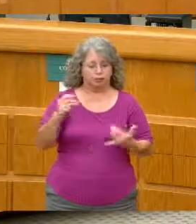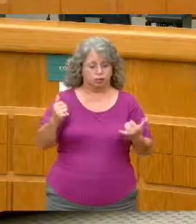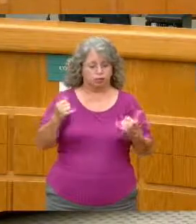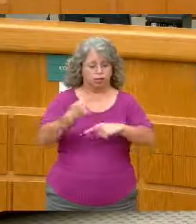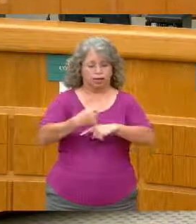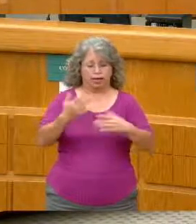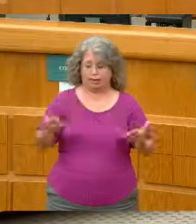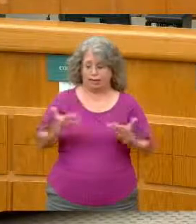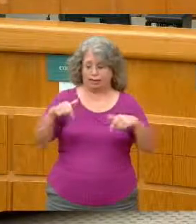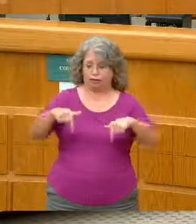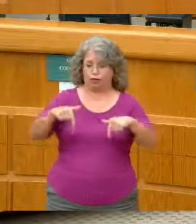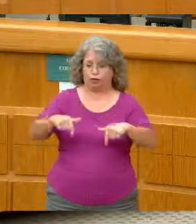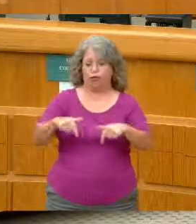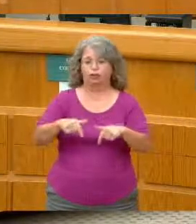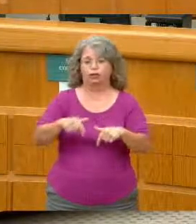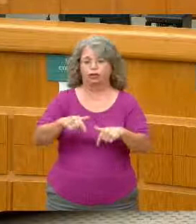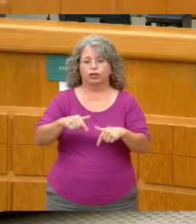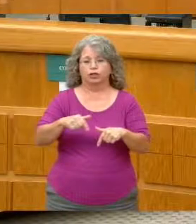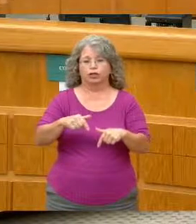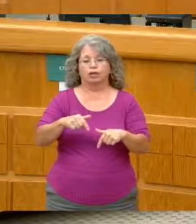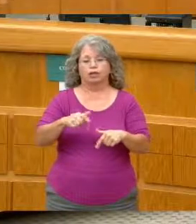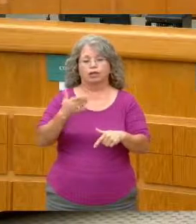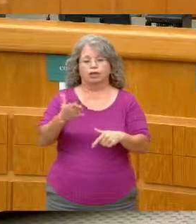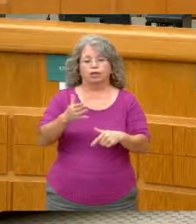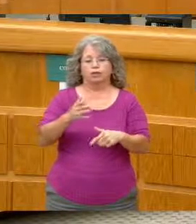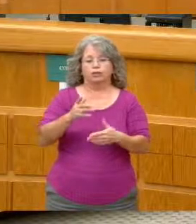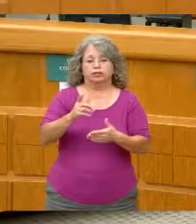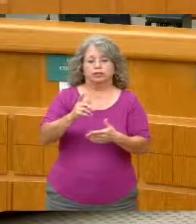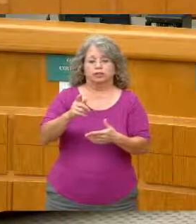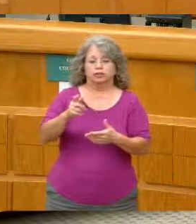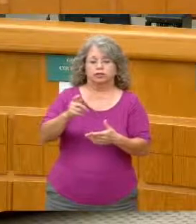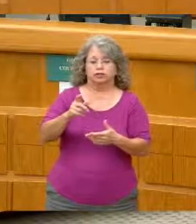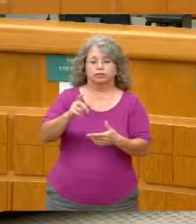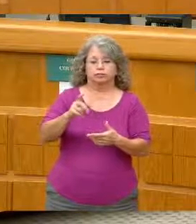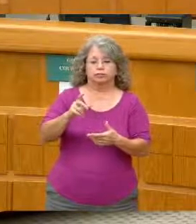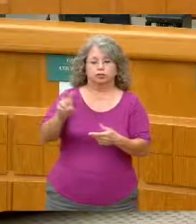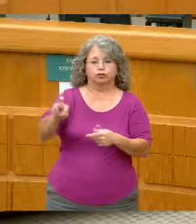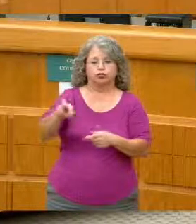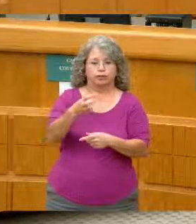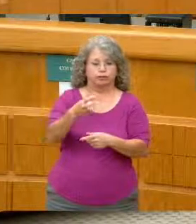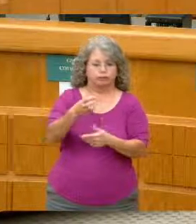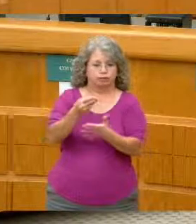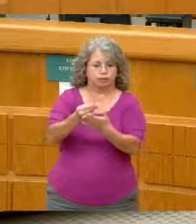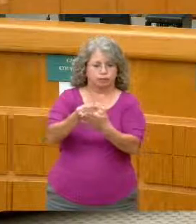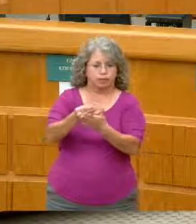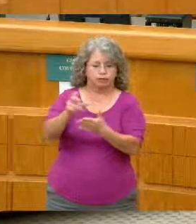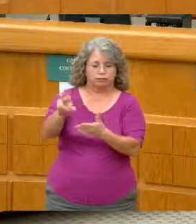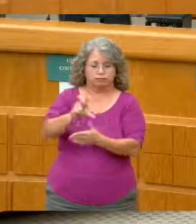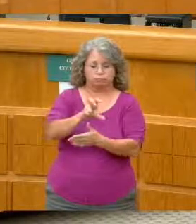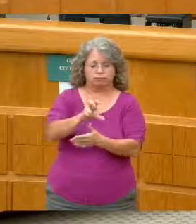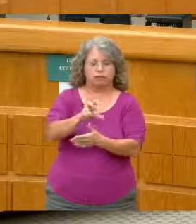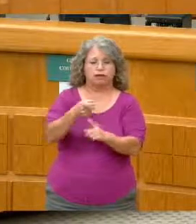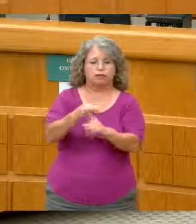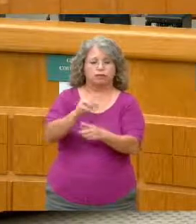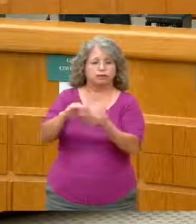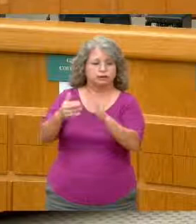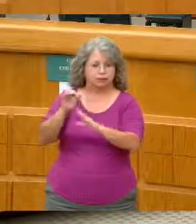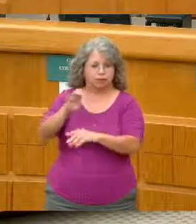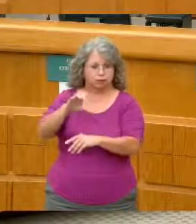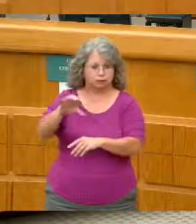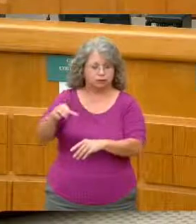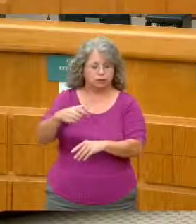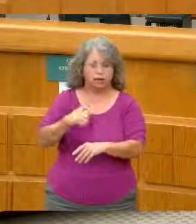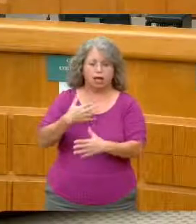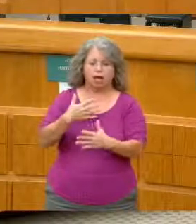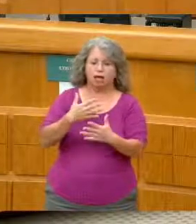in City Council chambers, a transfer allocation was approved by the City of Corpus Christi, and I want to